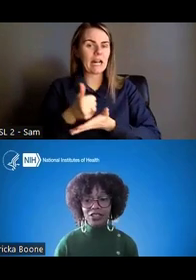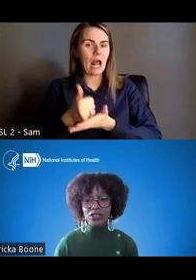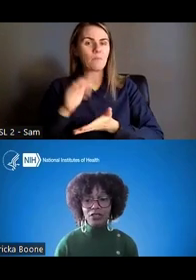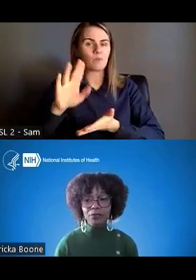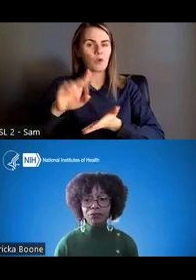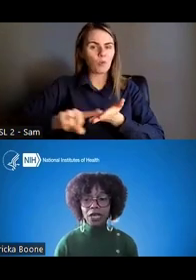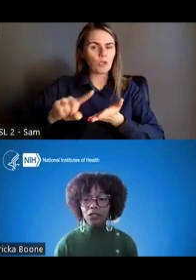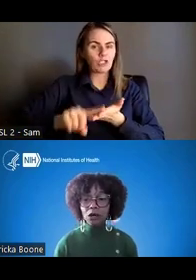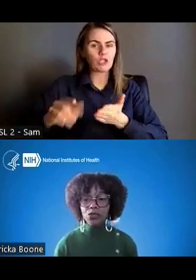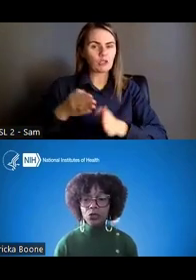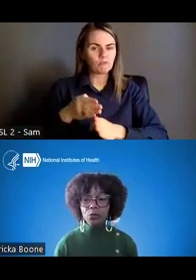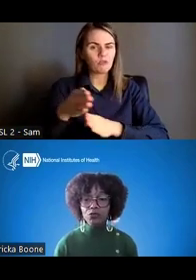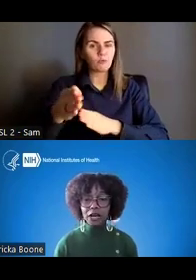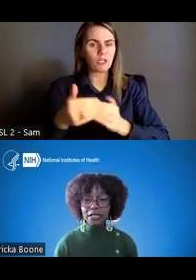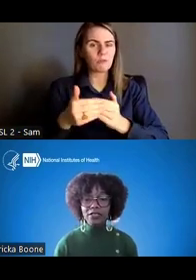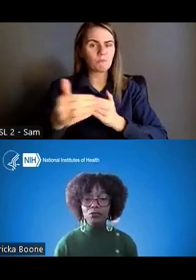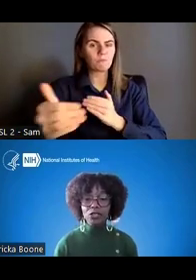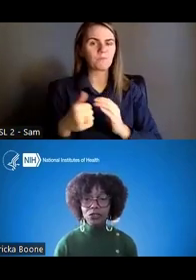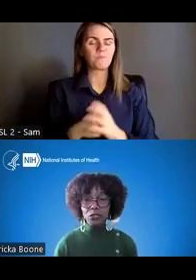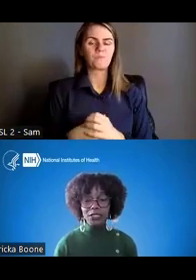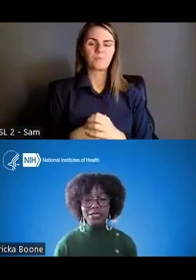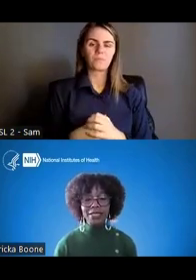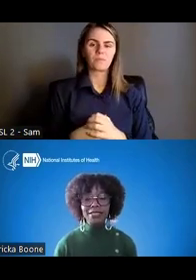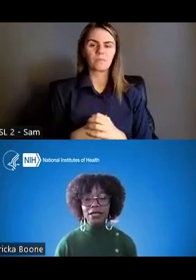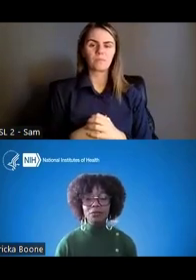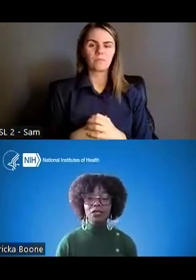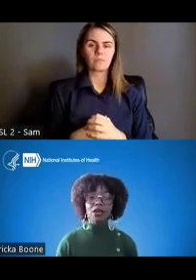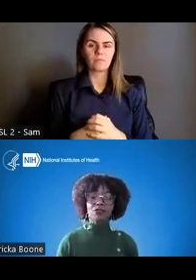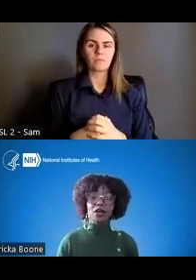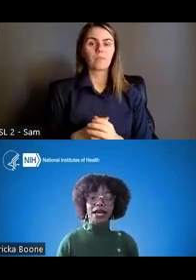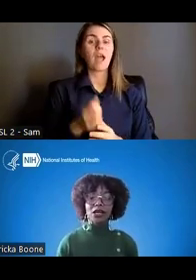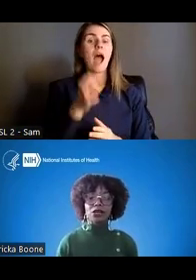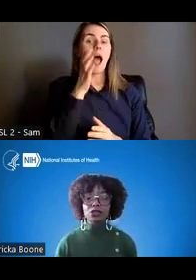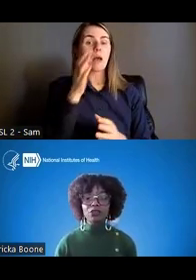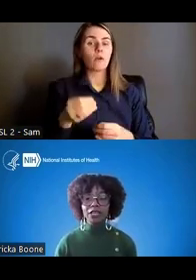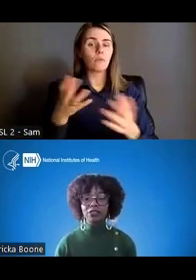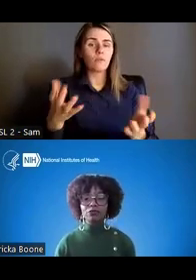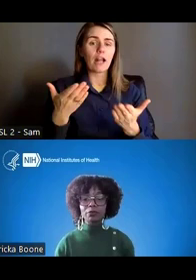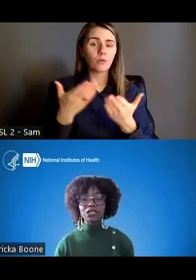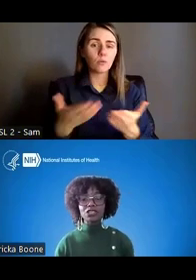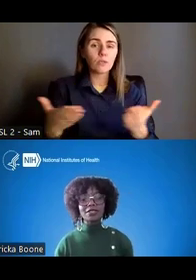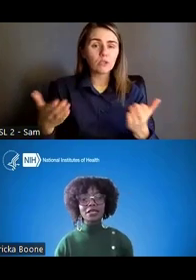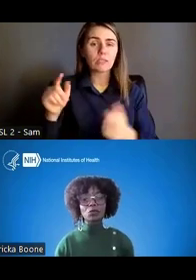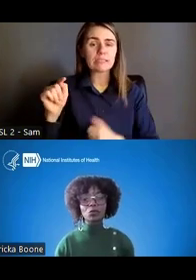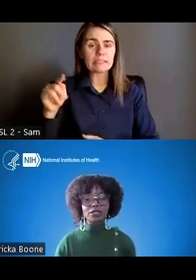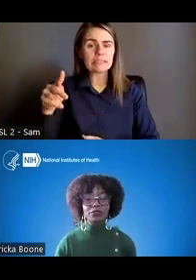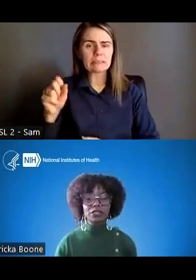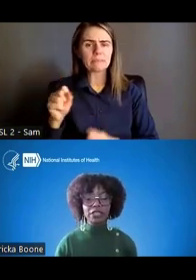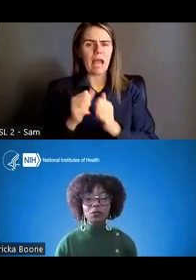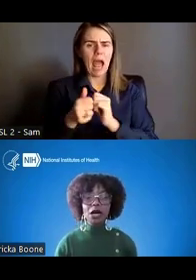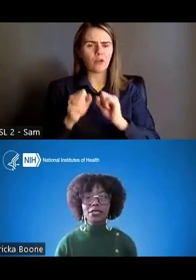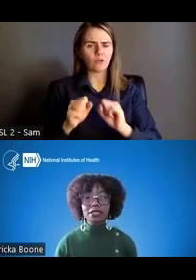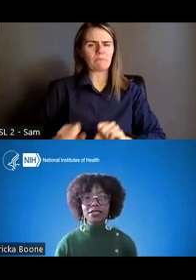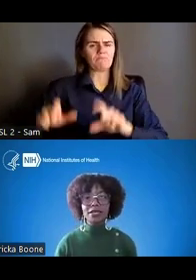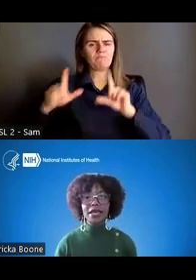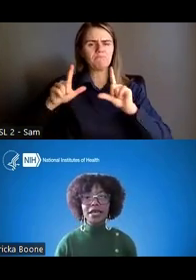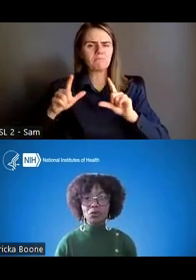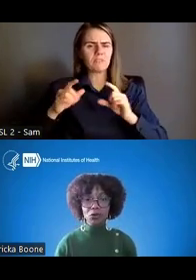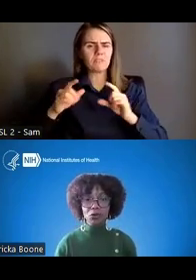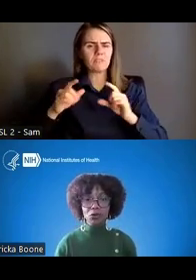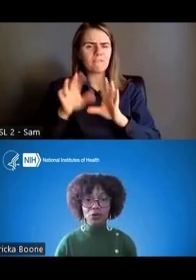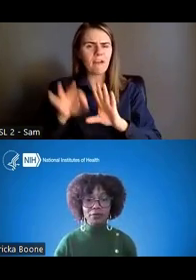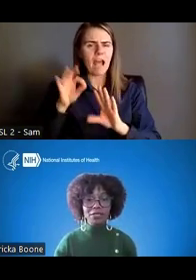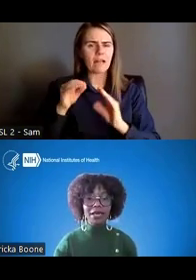early stages. I'll also provide some resources and tips for how to find information and stay abreast of the latest policies